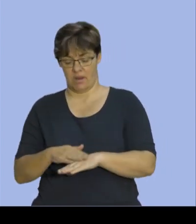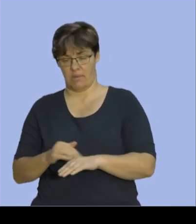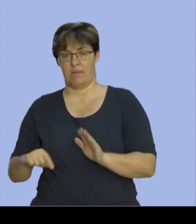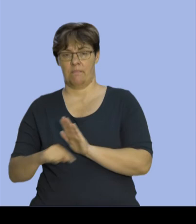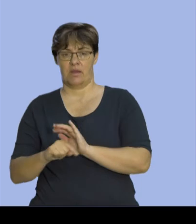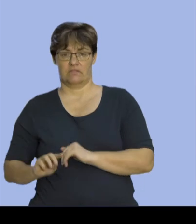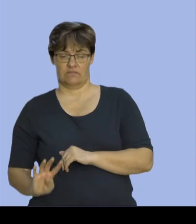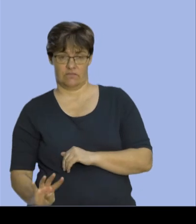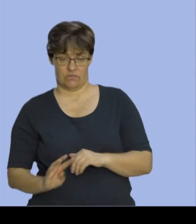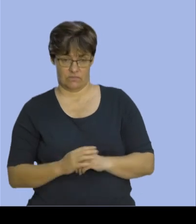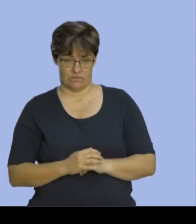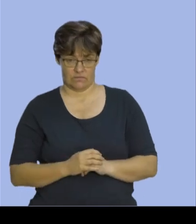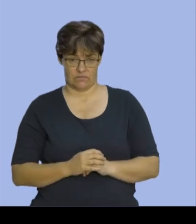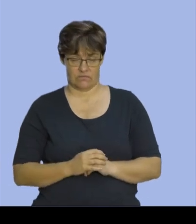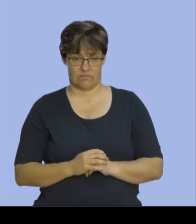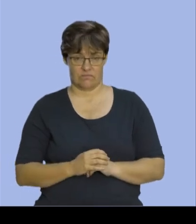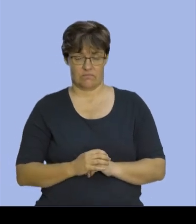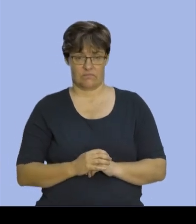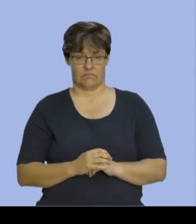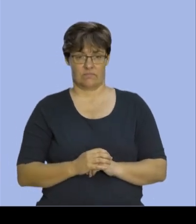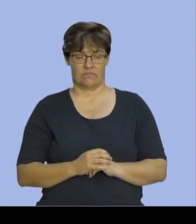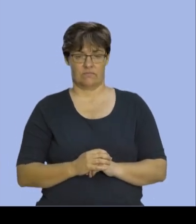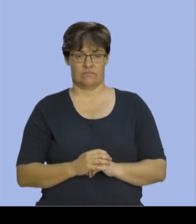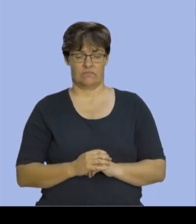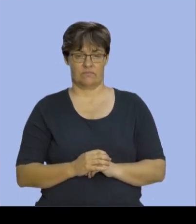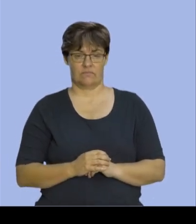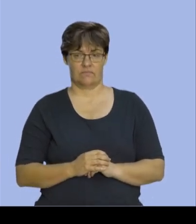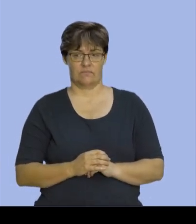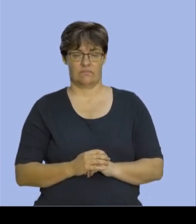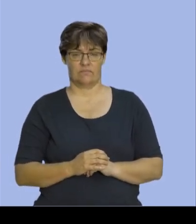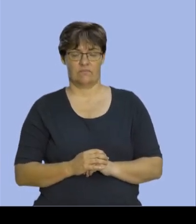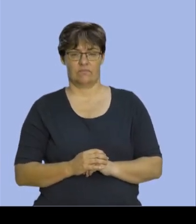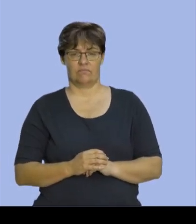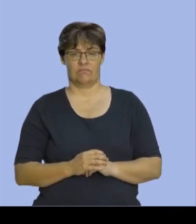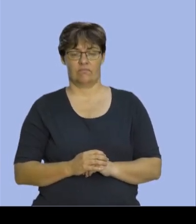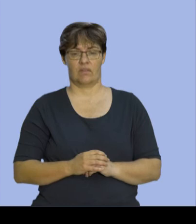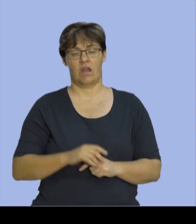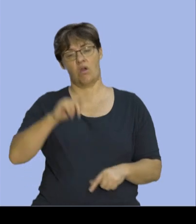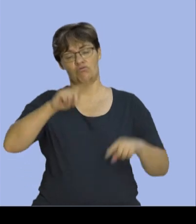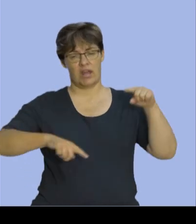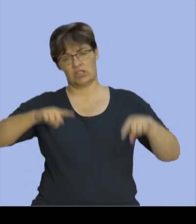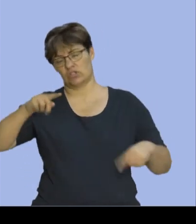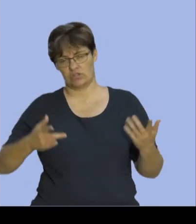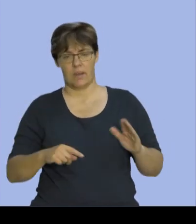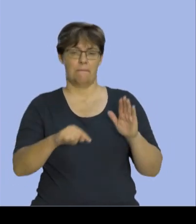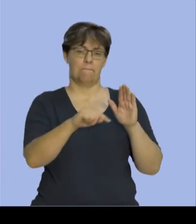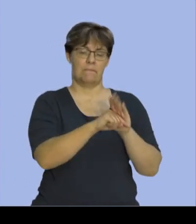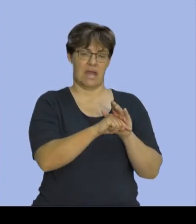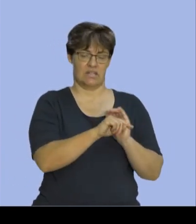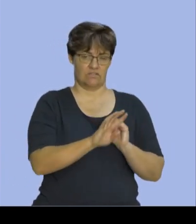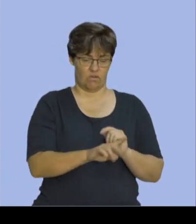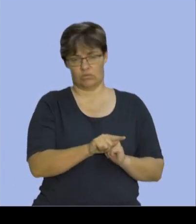4, the minimum value will be at -4. And then my range will be